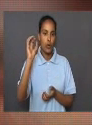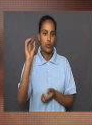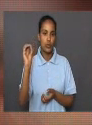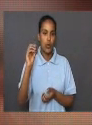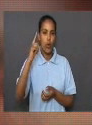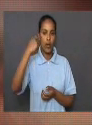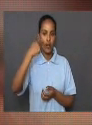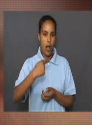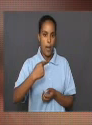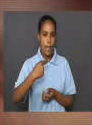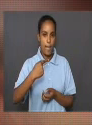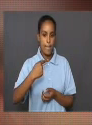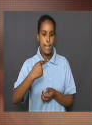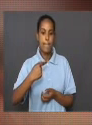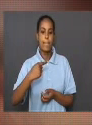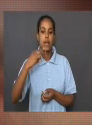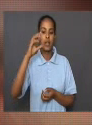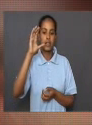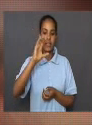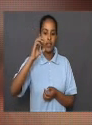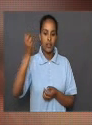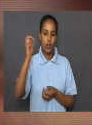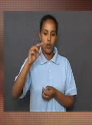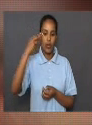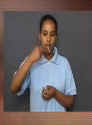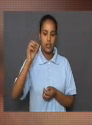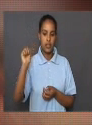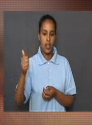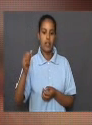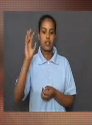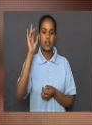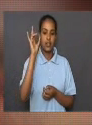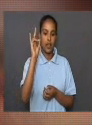5.00 grams of diphenyl and